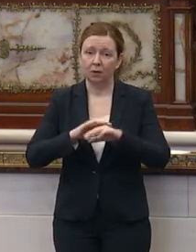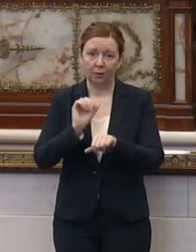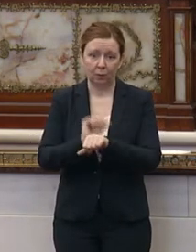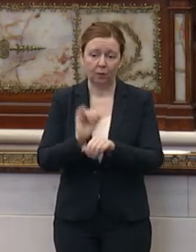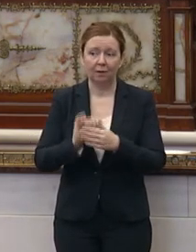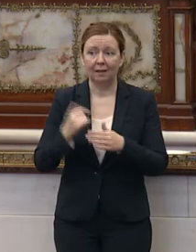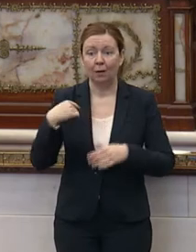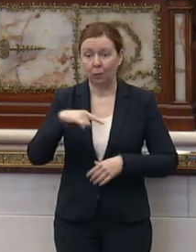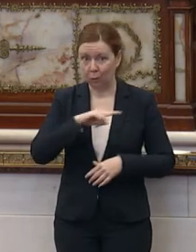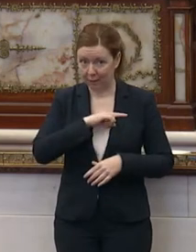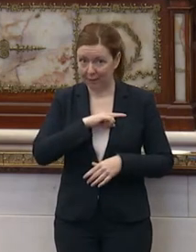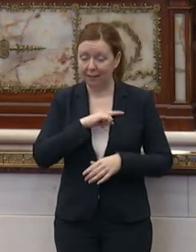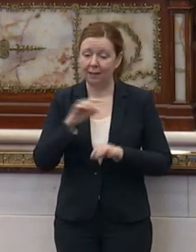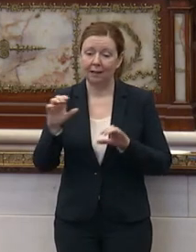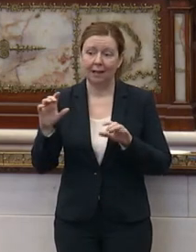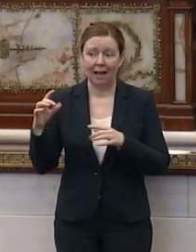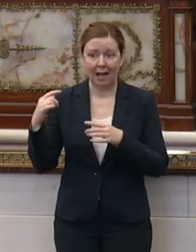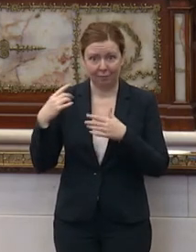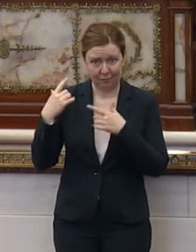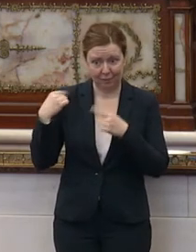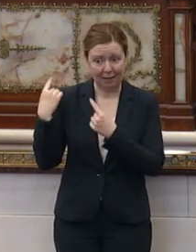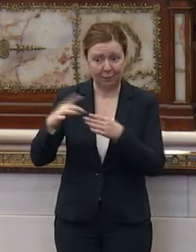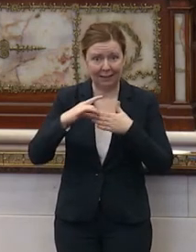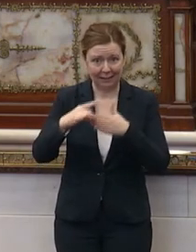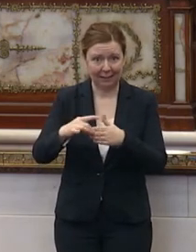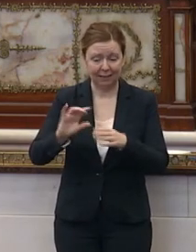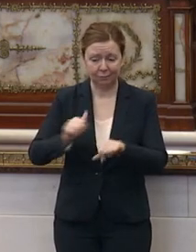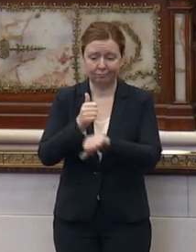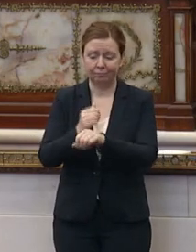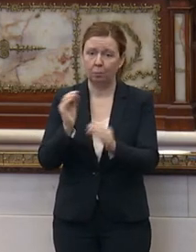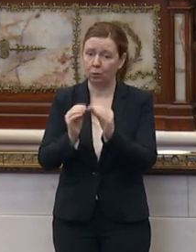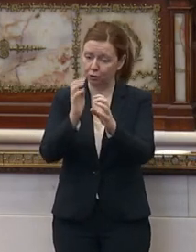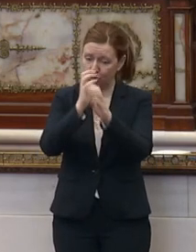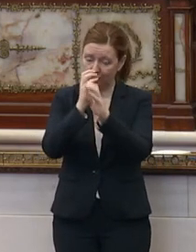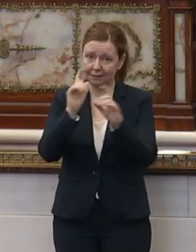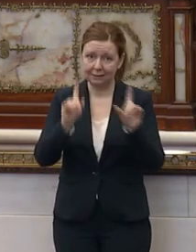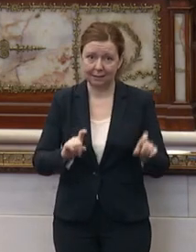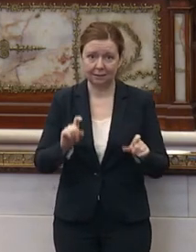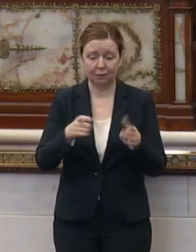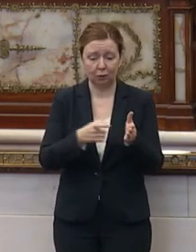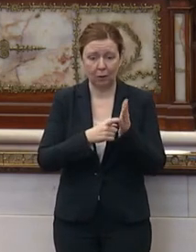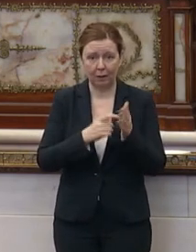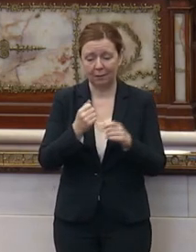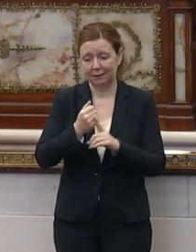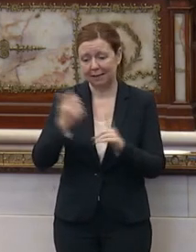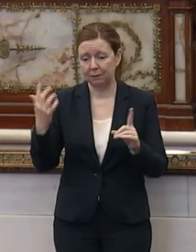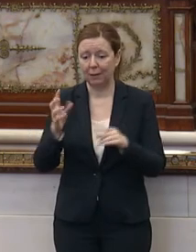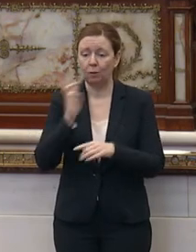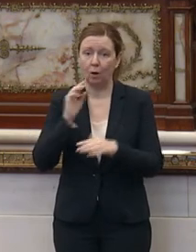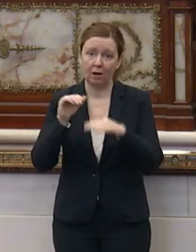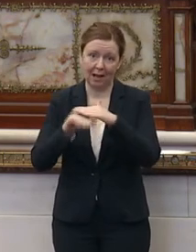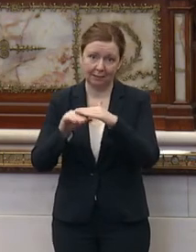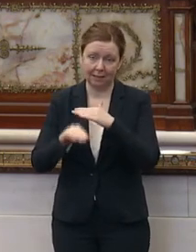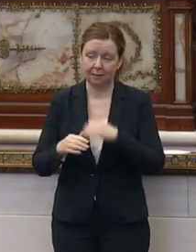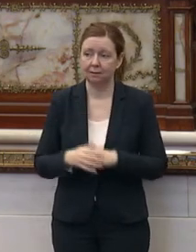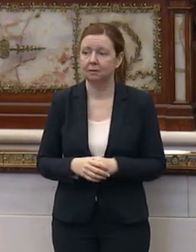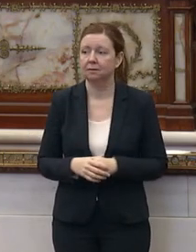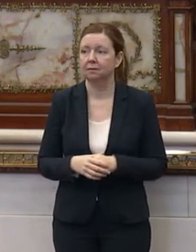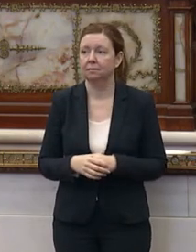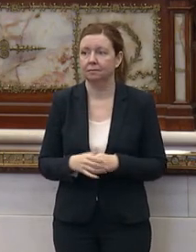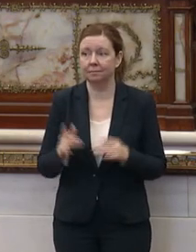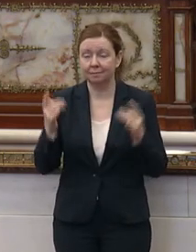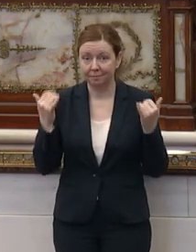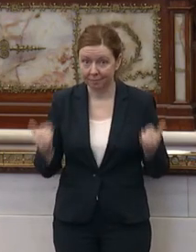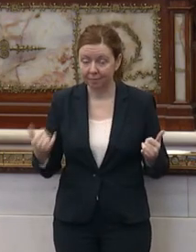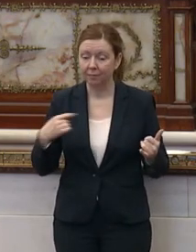that this council body has been leading to implement stricter testing requirements and expand water access. But